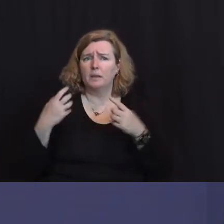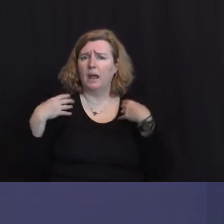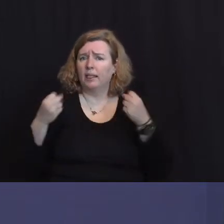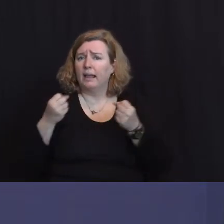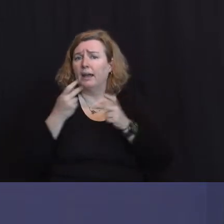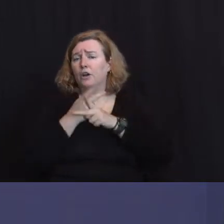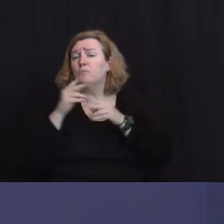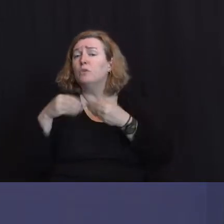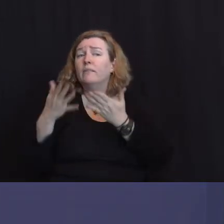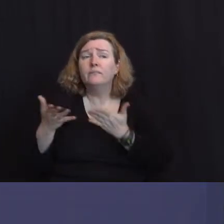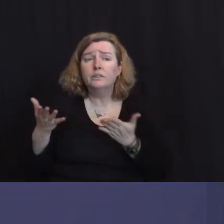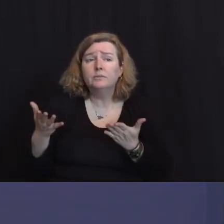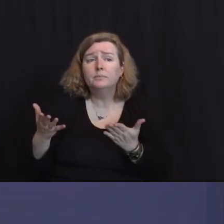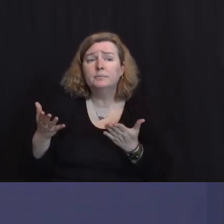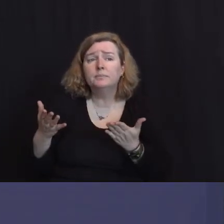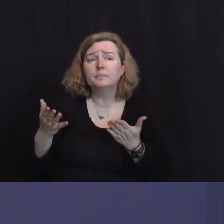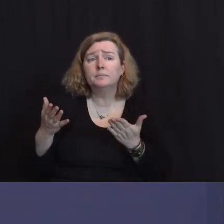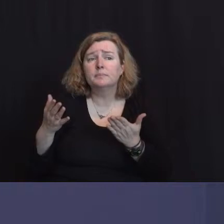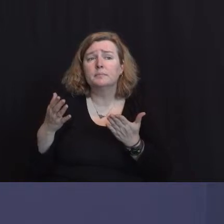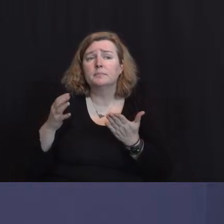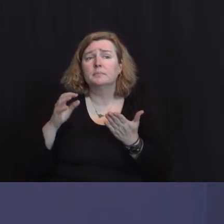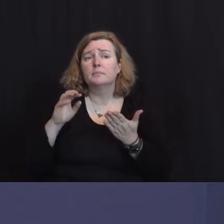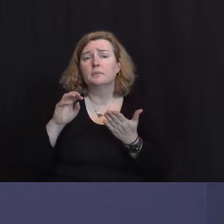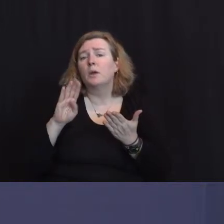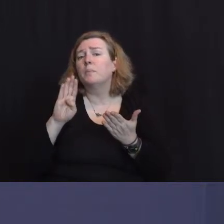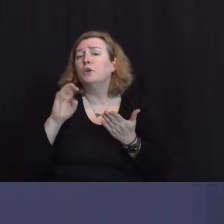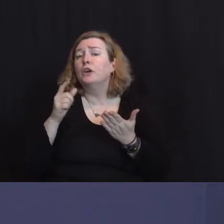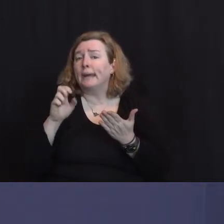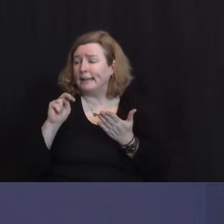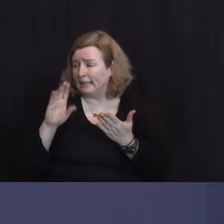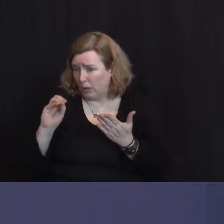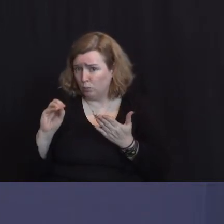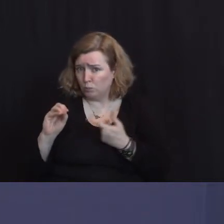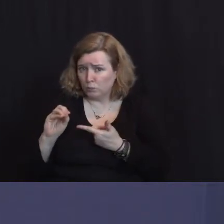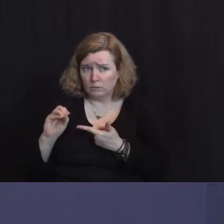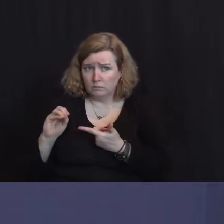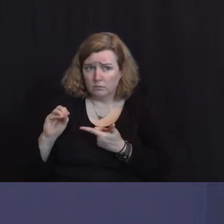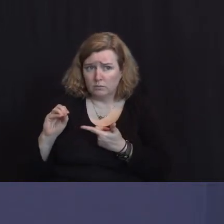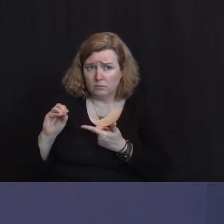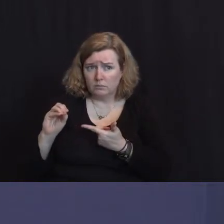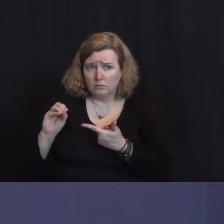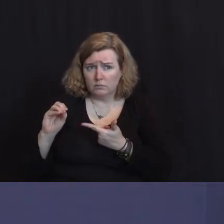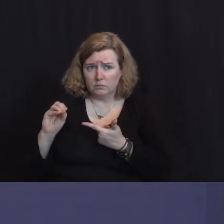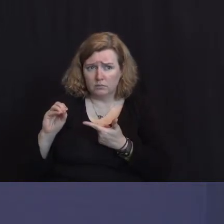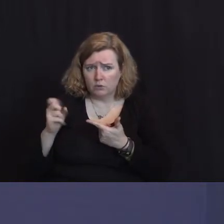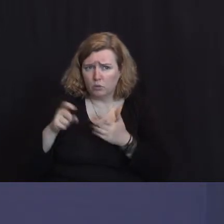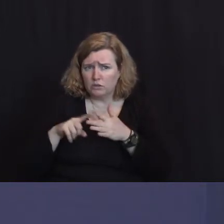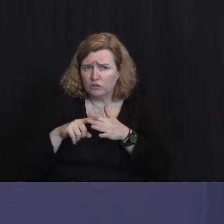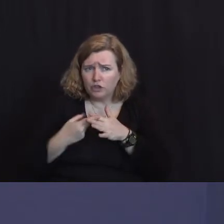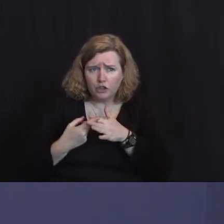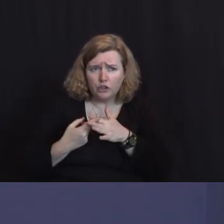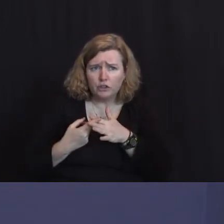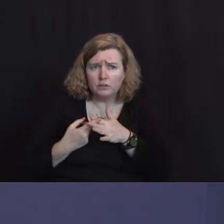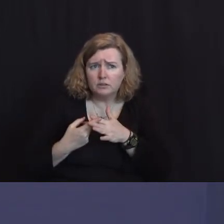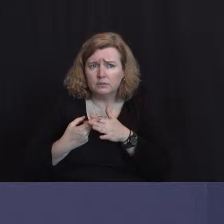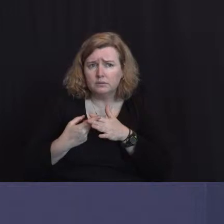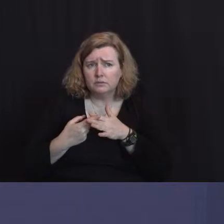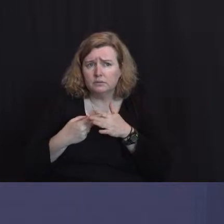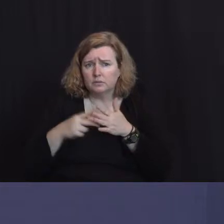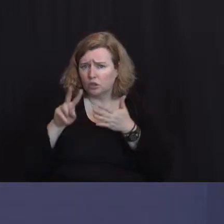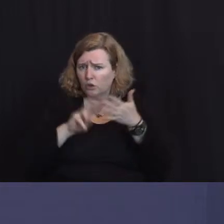County. And so when we actually started, kind of shaking out all these different files, some of those